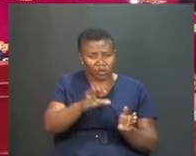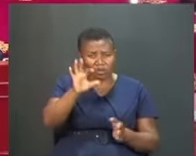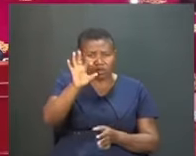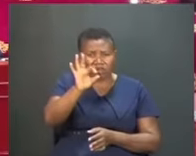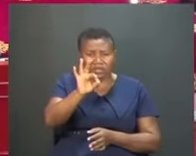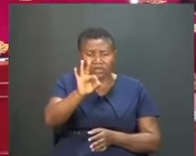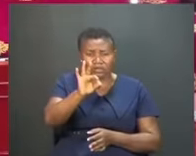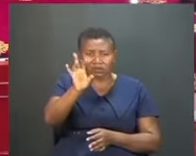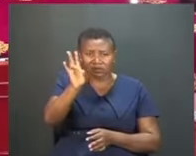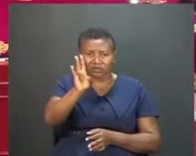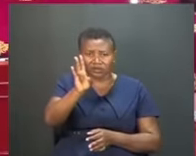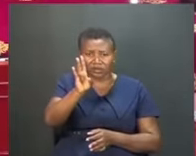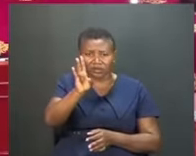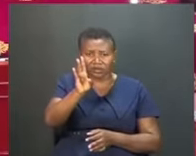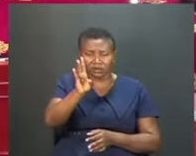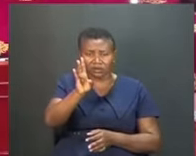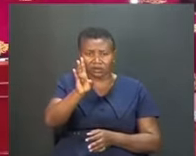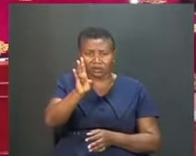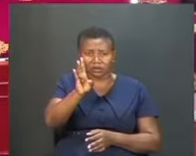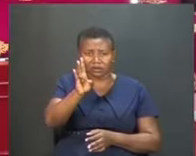97.